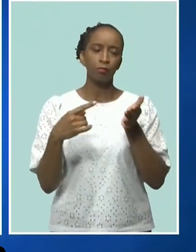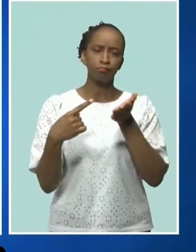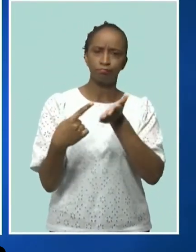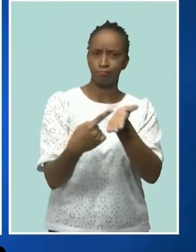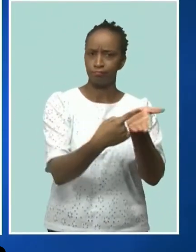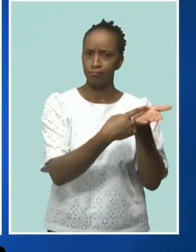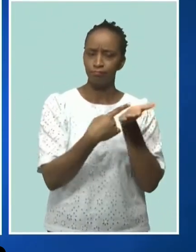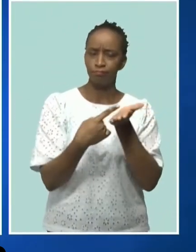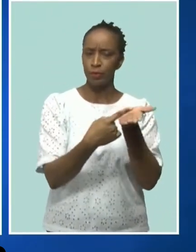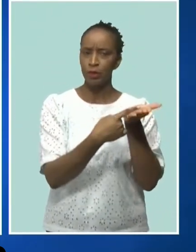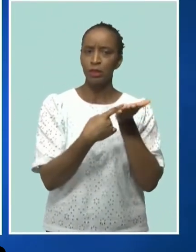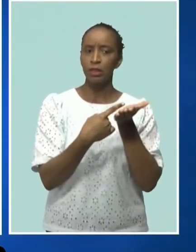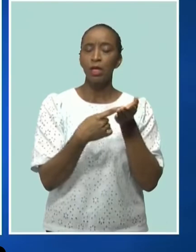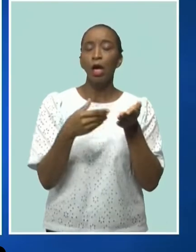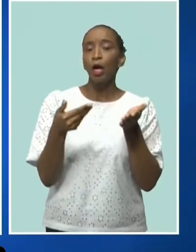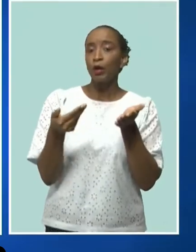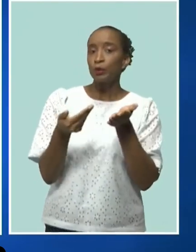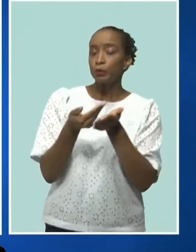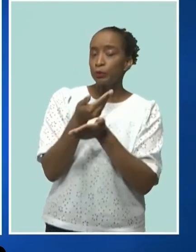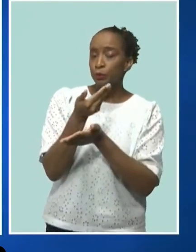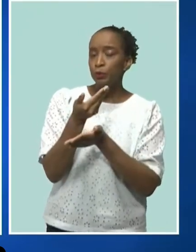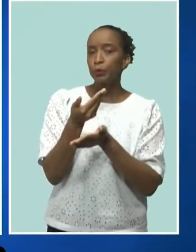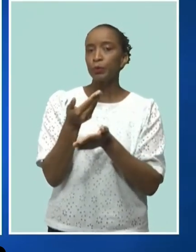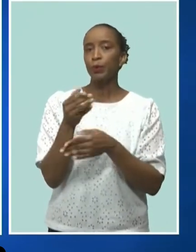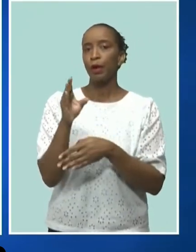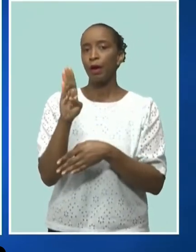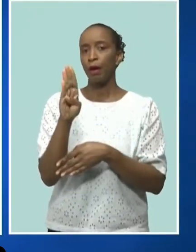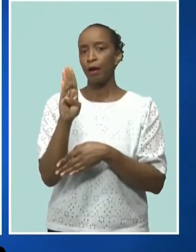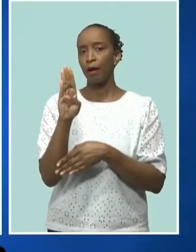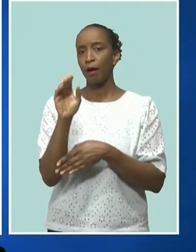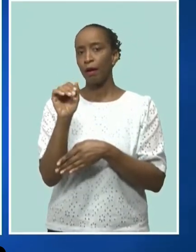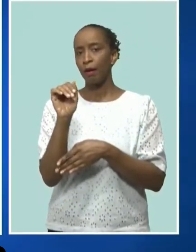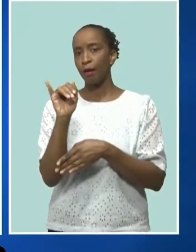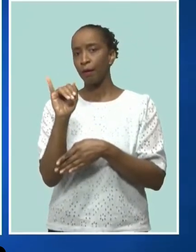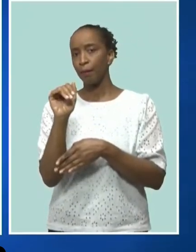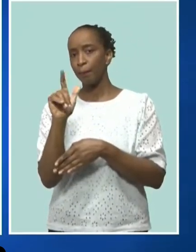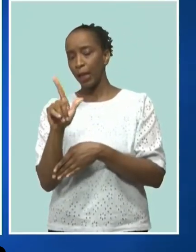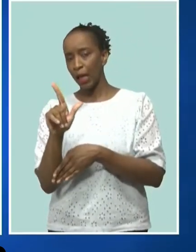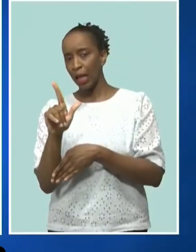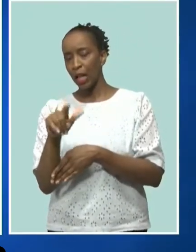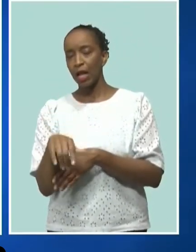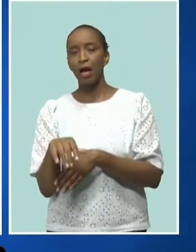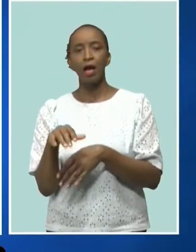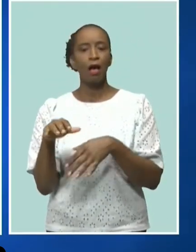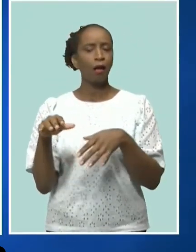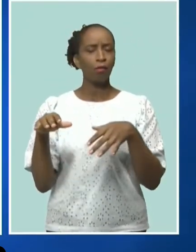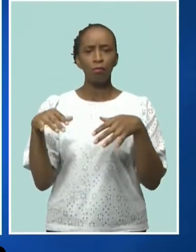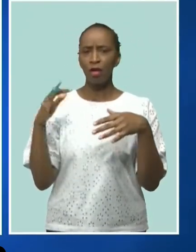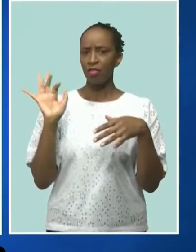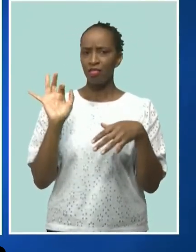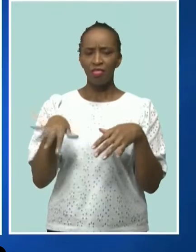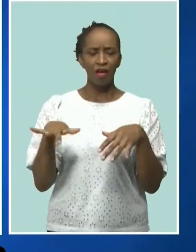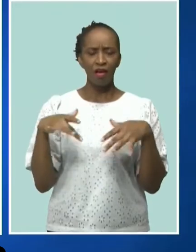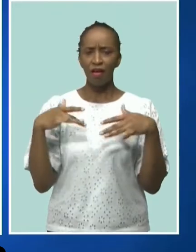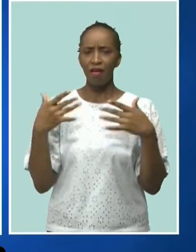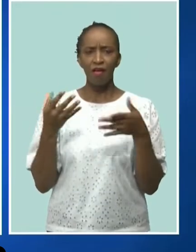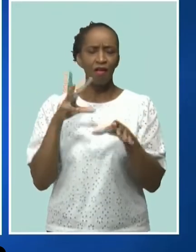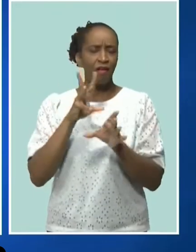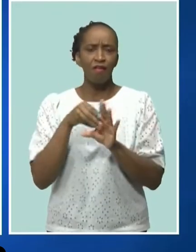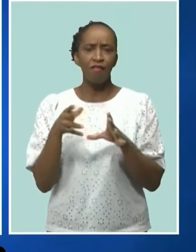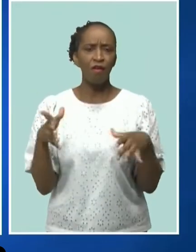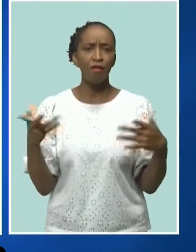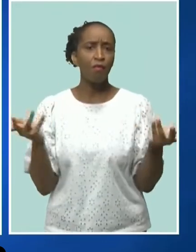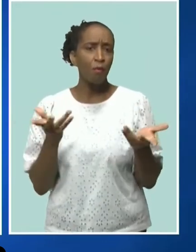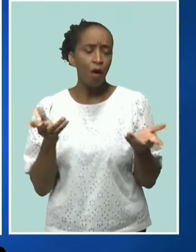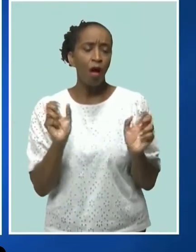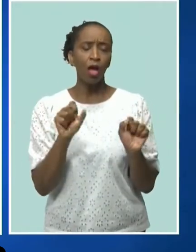are the ingredients of the new Bail Act. How does it put the burden on the accused as opposed to the current system, so